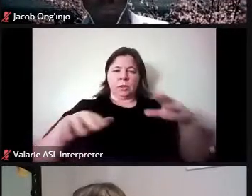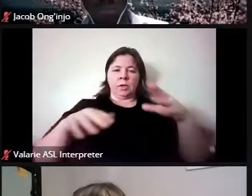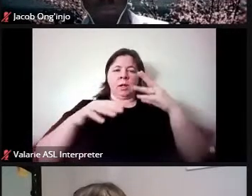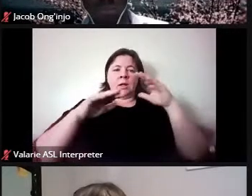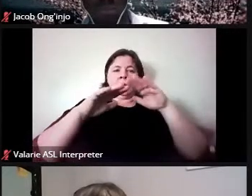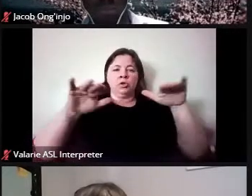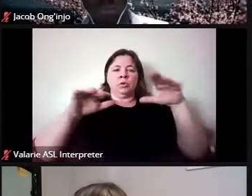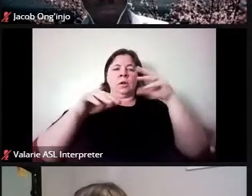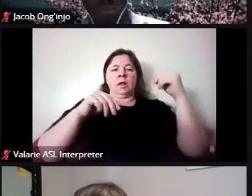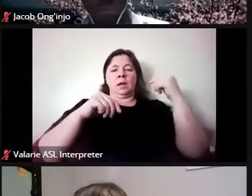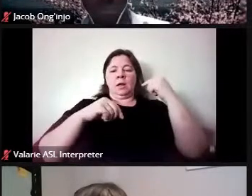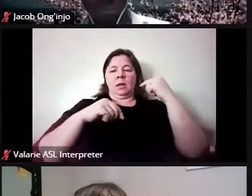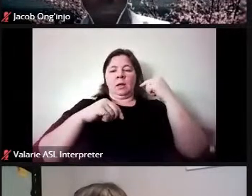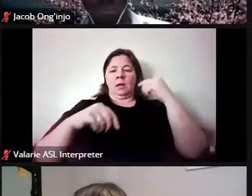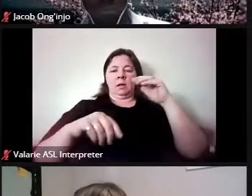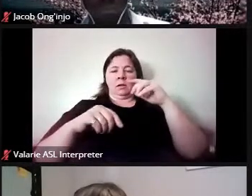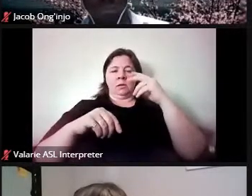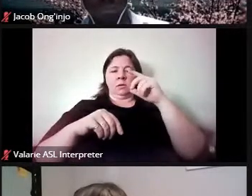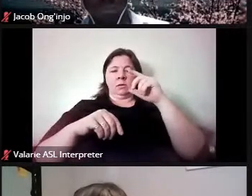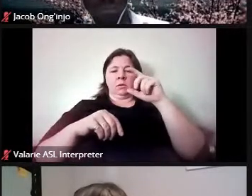And yeah,